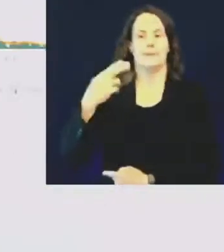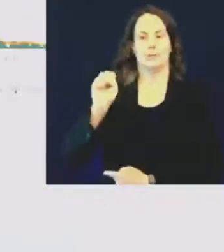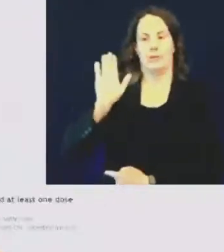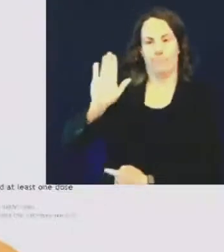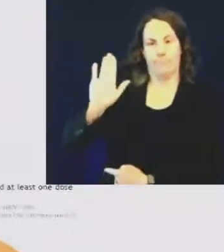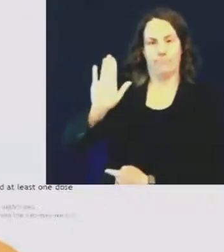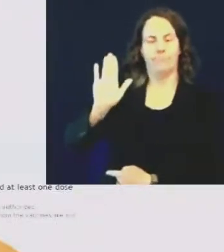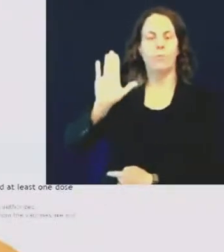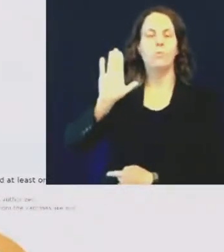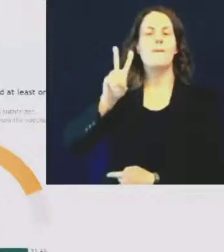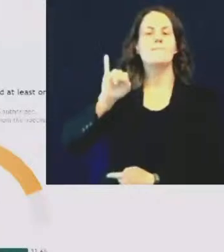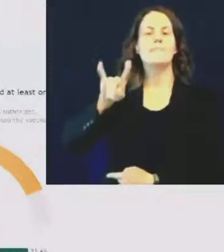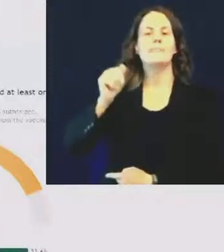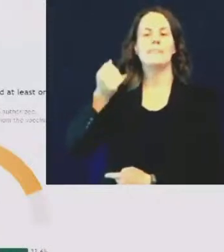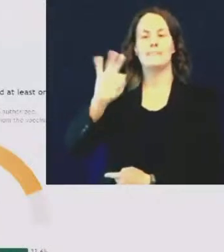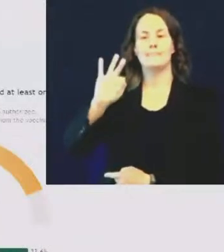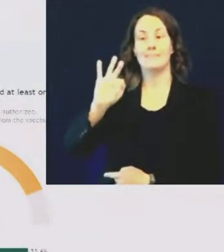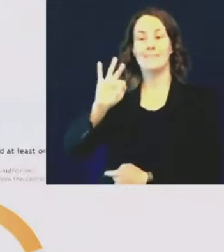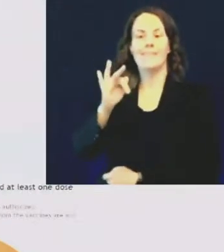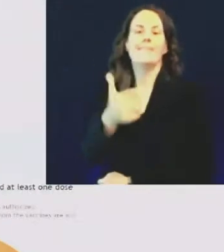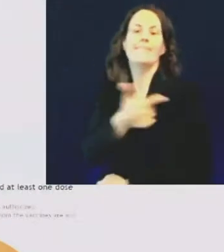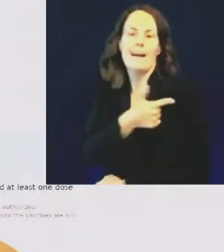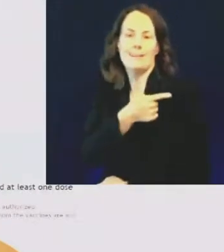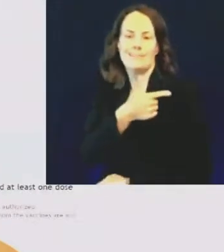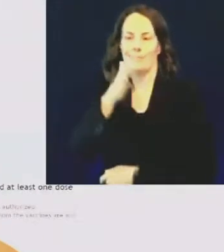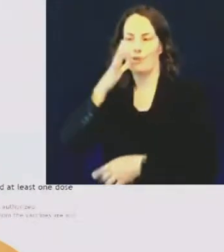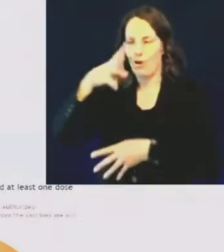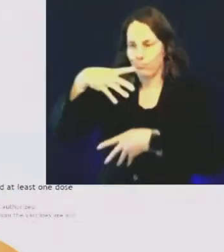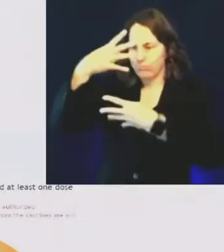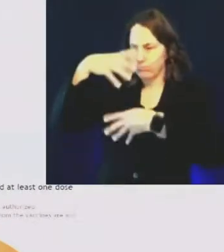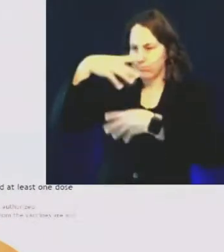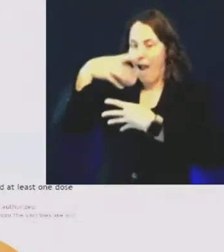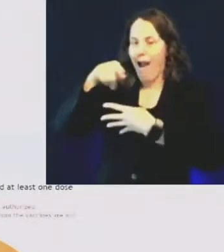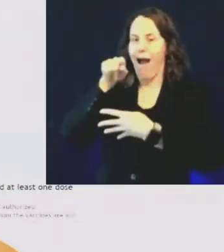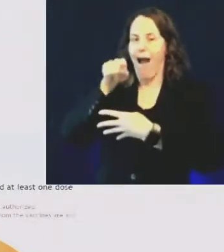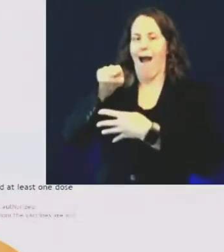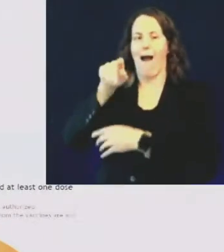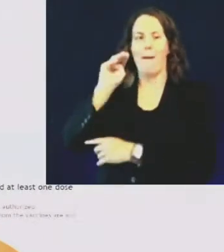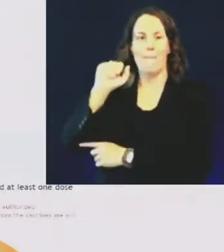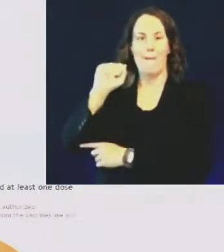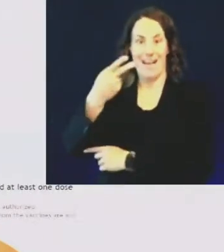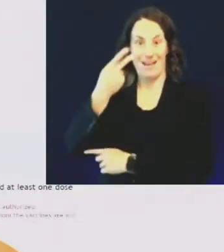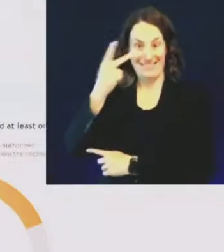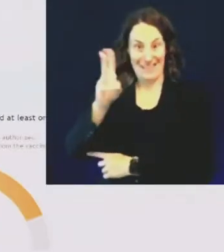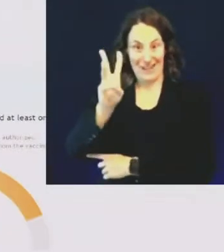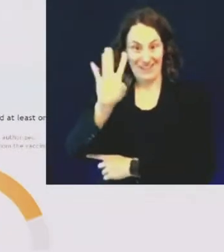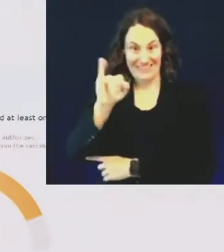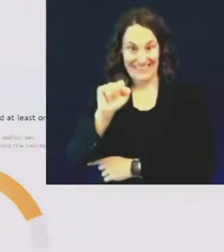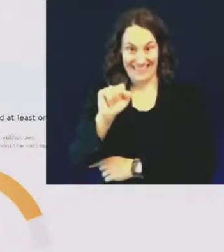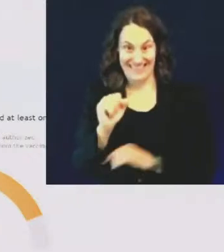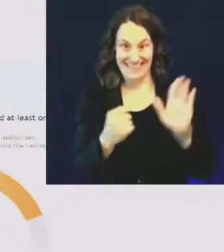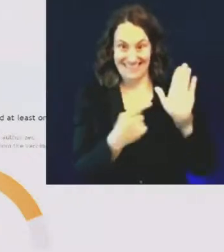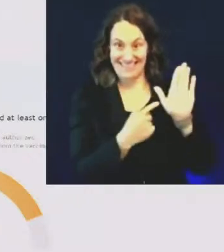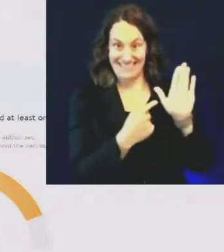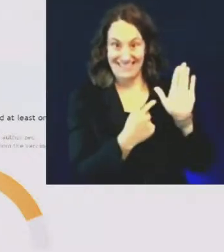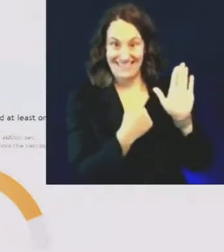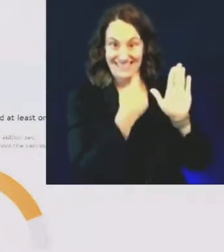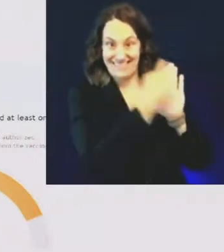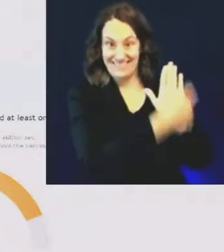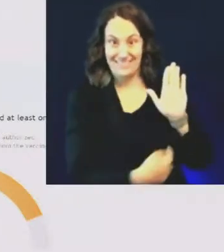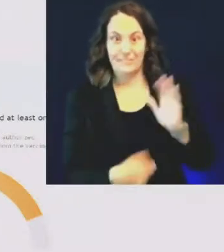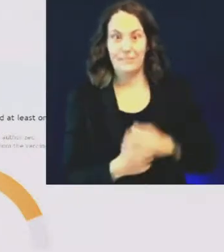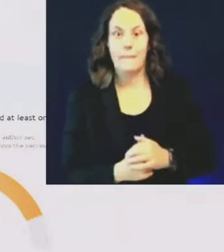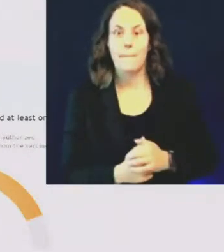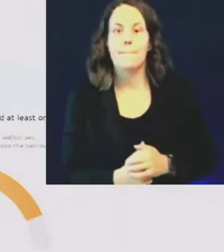this page, we get to the map that I'm sure many of you reference on a daily basis. I know I most certainly